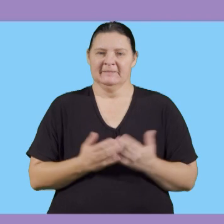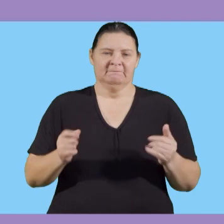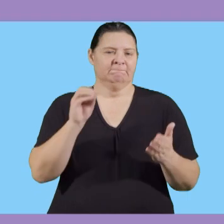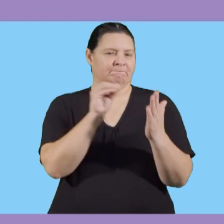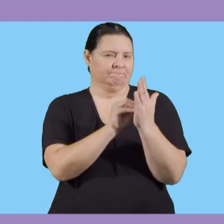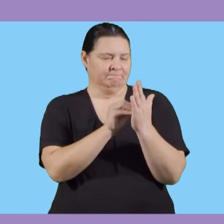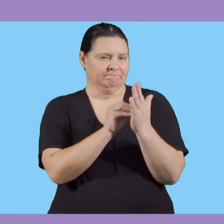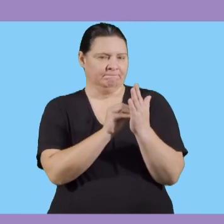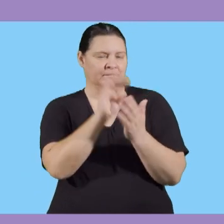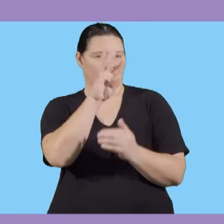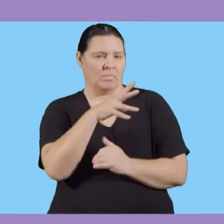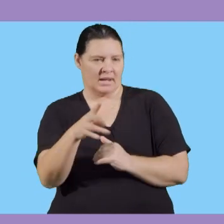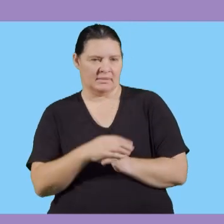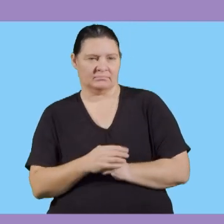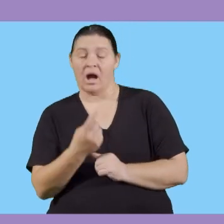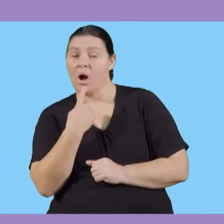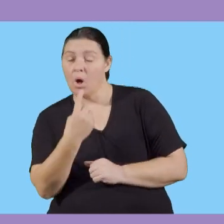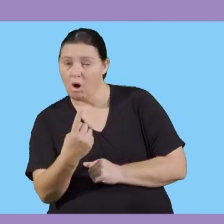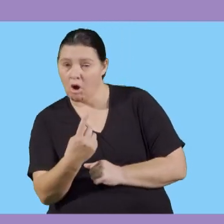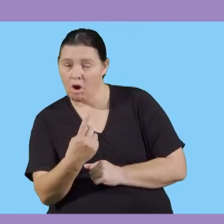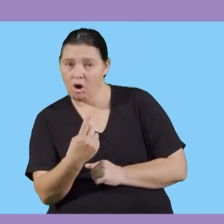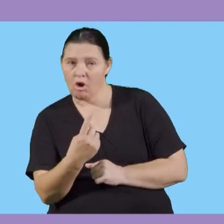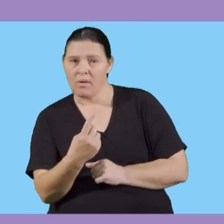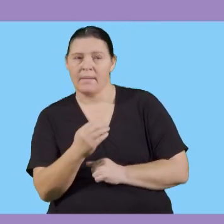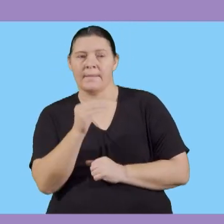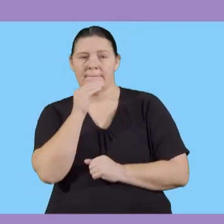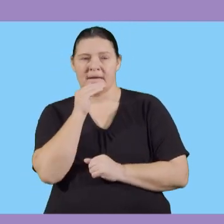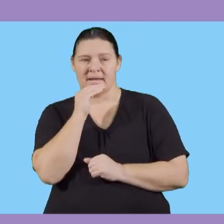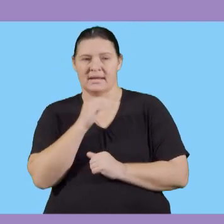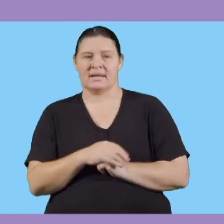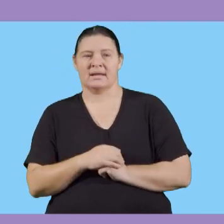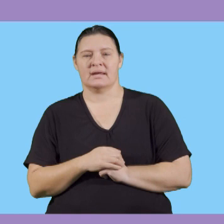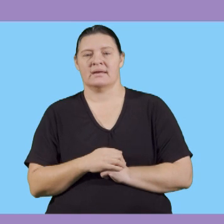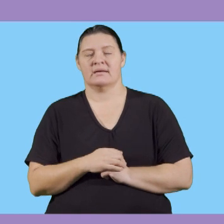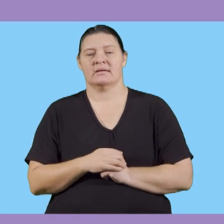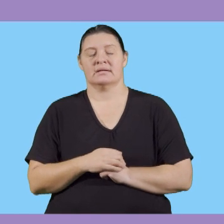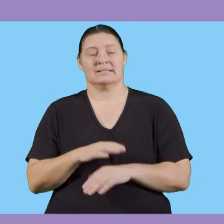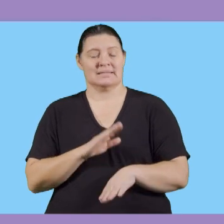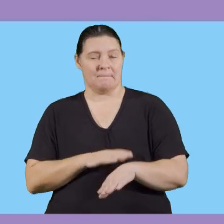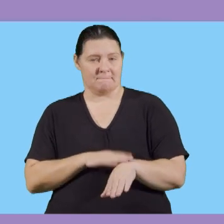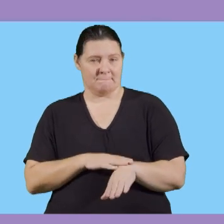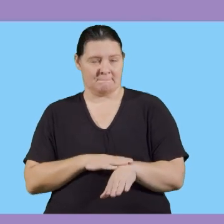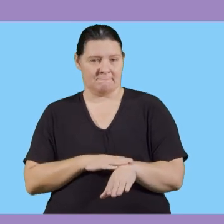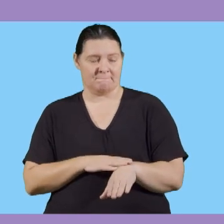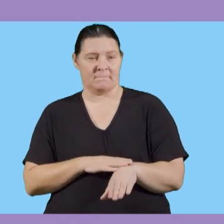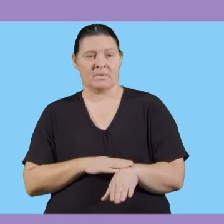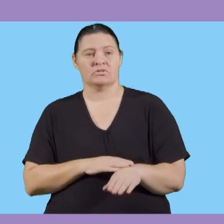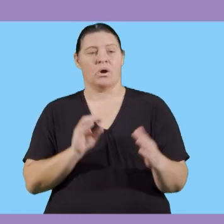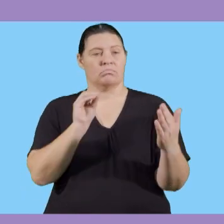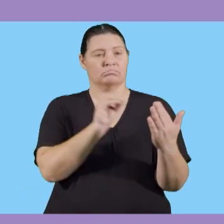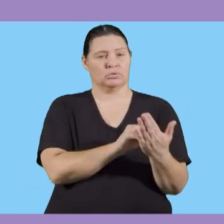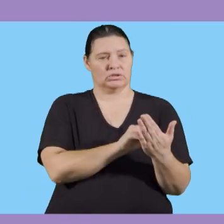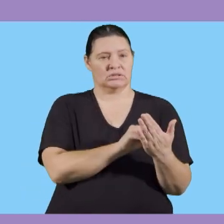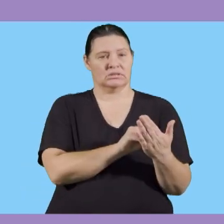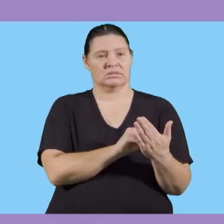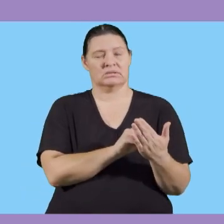So let's write the formula. How long means we are working with time. So we are going to write down